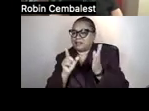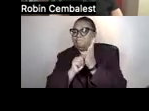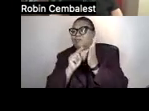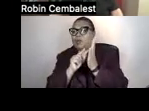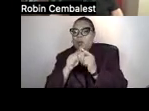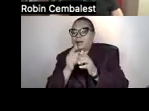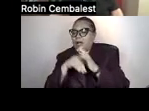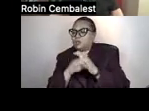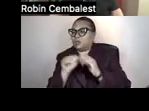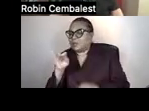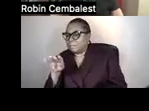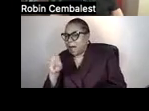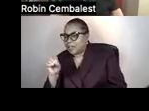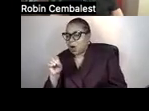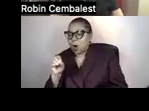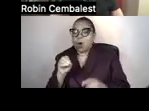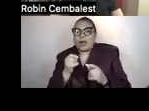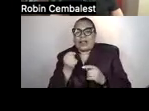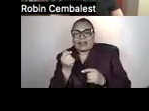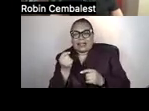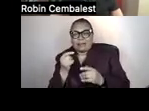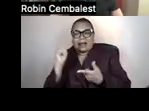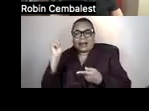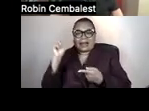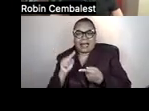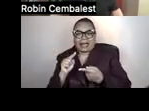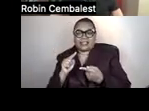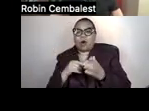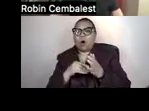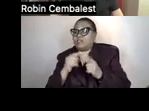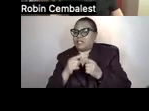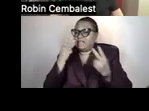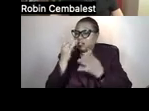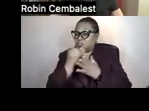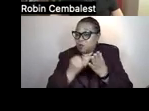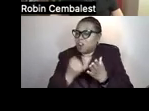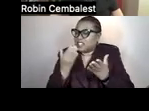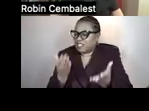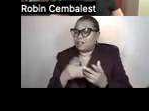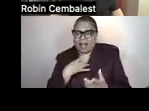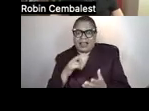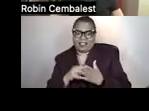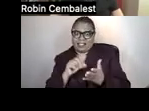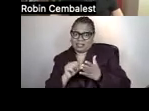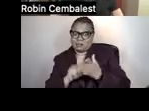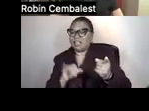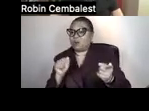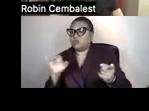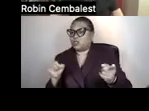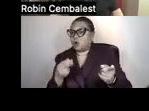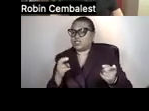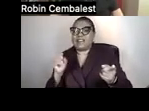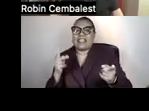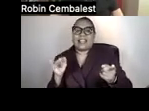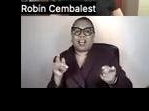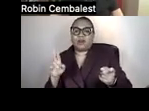into the bio, a little bit less featured often in visual arts, and it's there. And I do like this page from Joseph Keckler